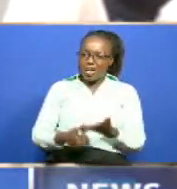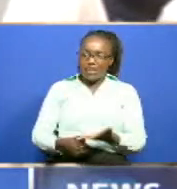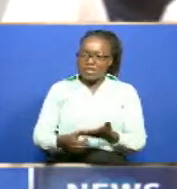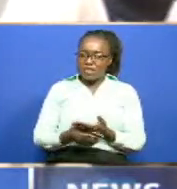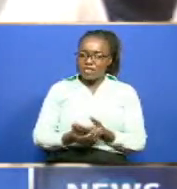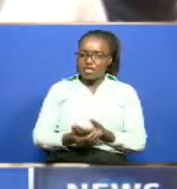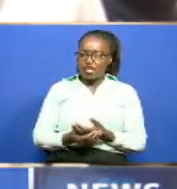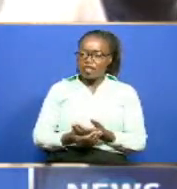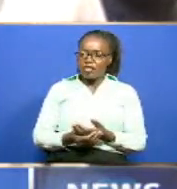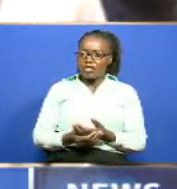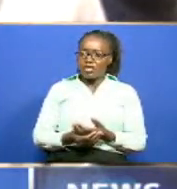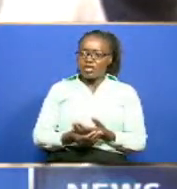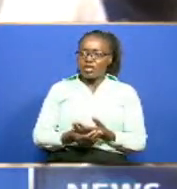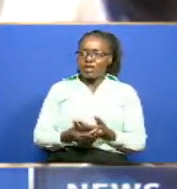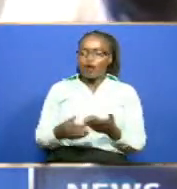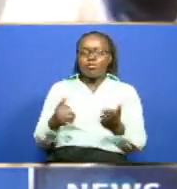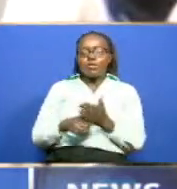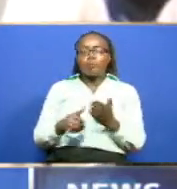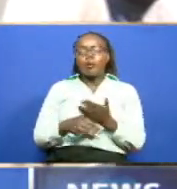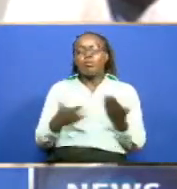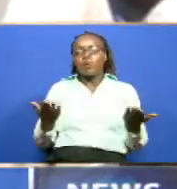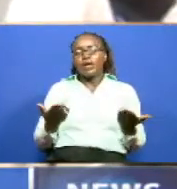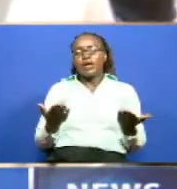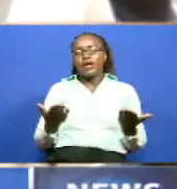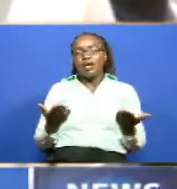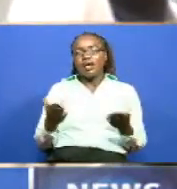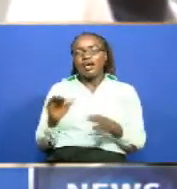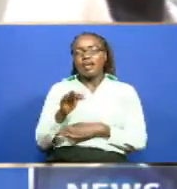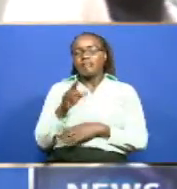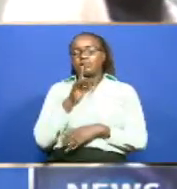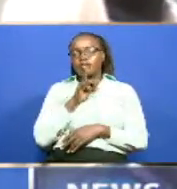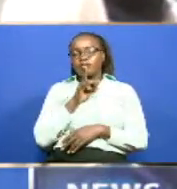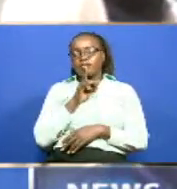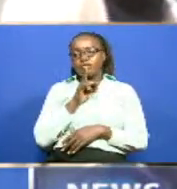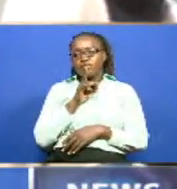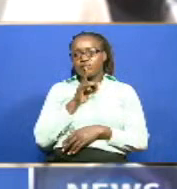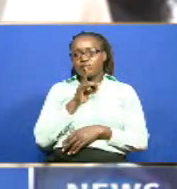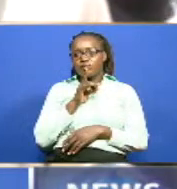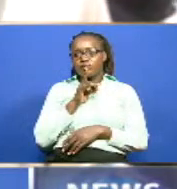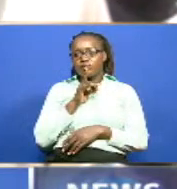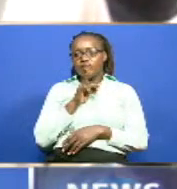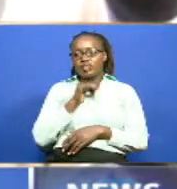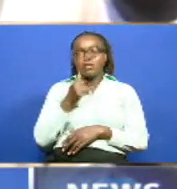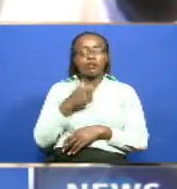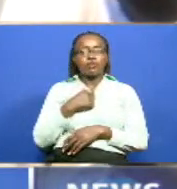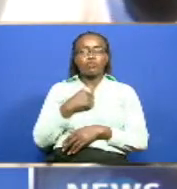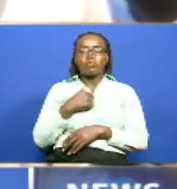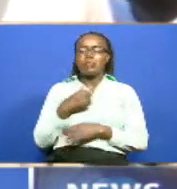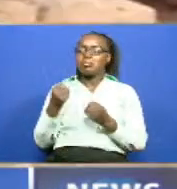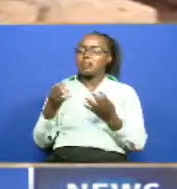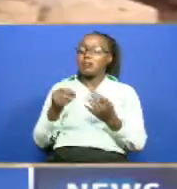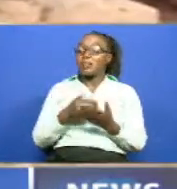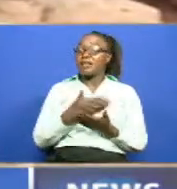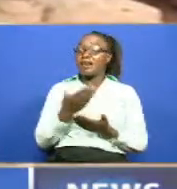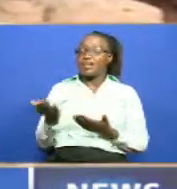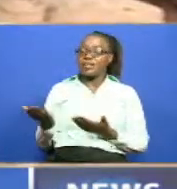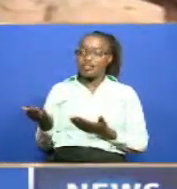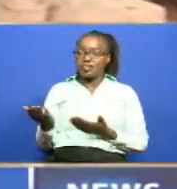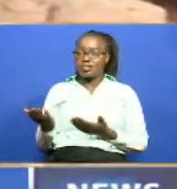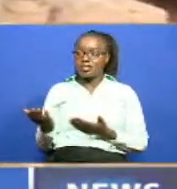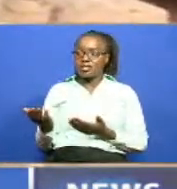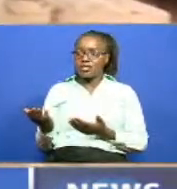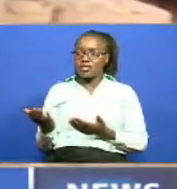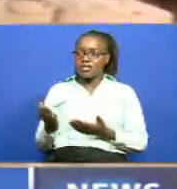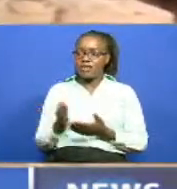na koma. Shida iko wapi kama sina uliza asemi na si mimi sina huyu na huyu na huyu. In the